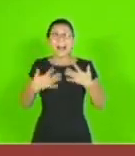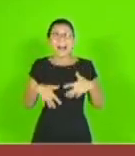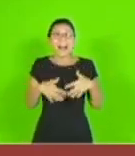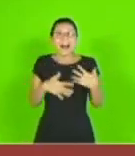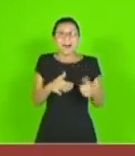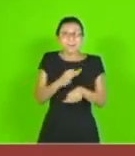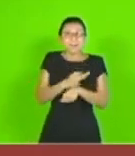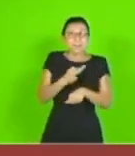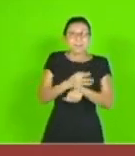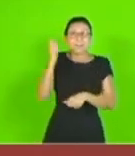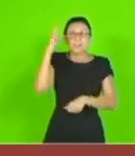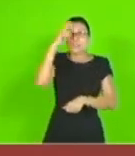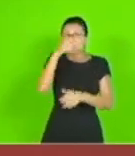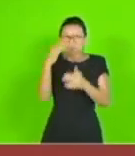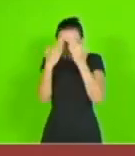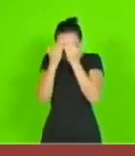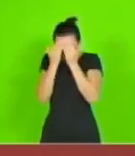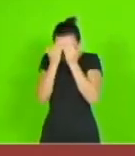the bus,